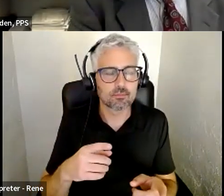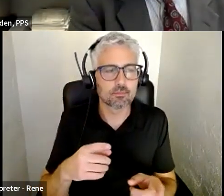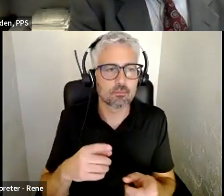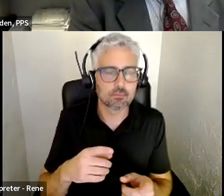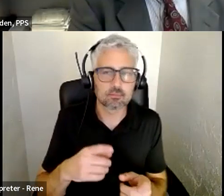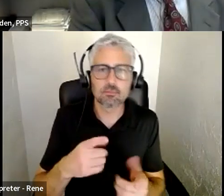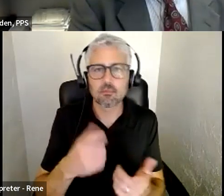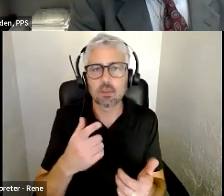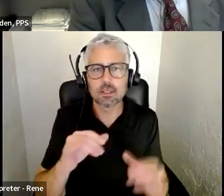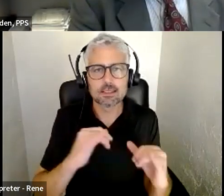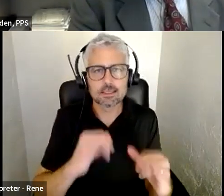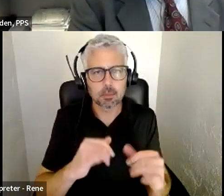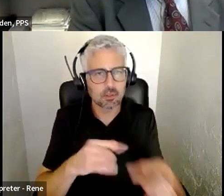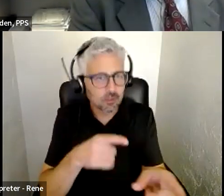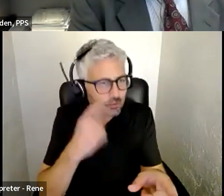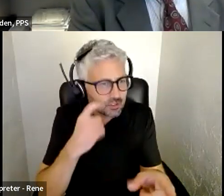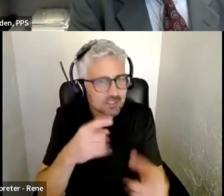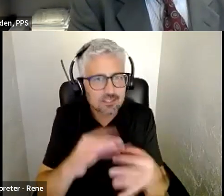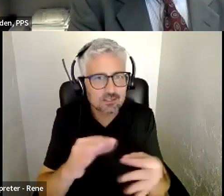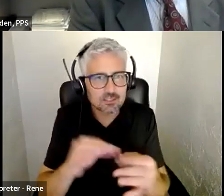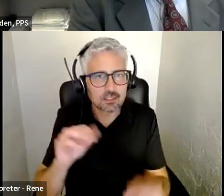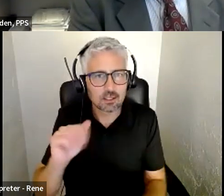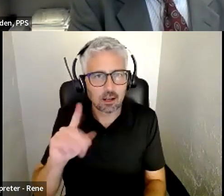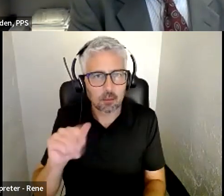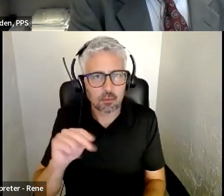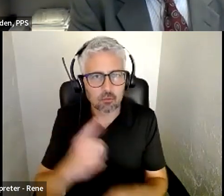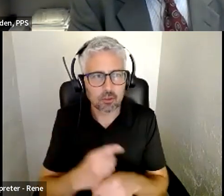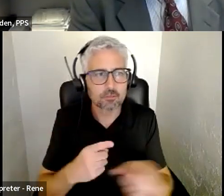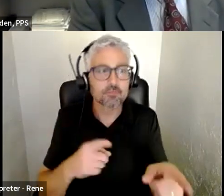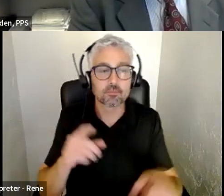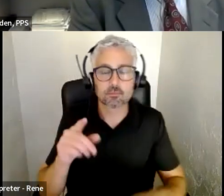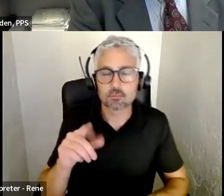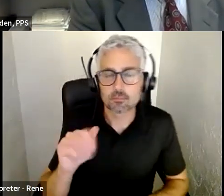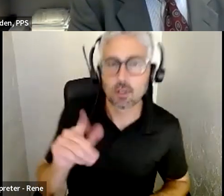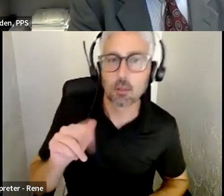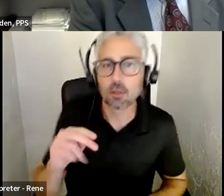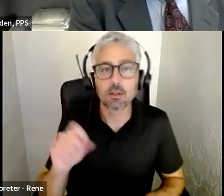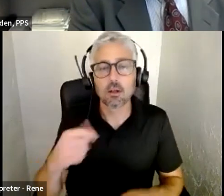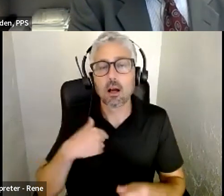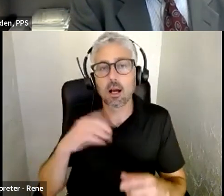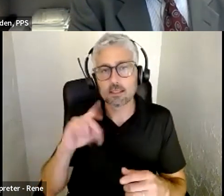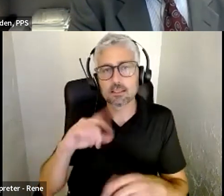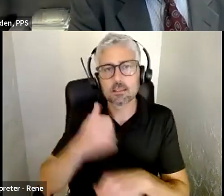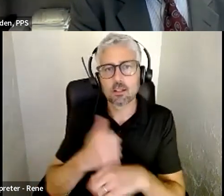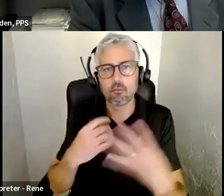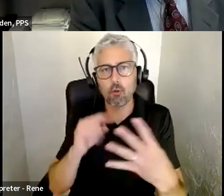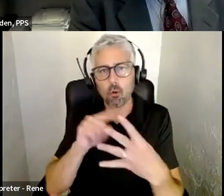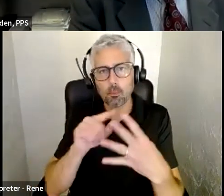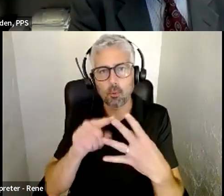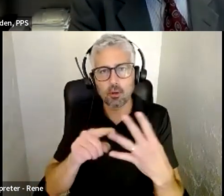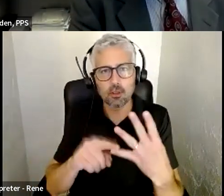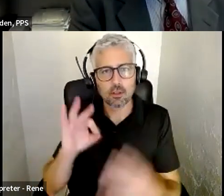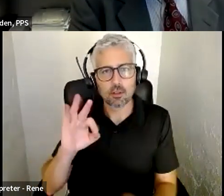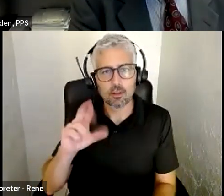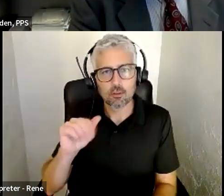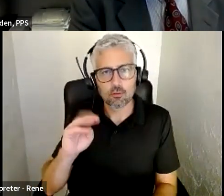I think that's very similar to what you were describing as well. Correct. And I would like to say that I did put together a 4-point framework with like some